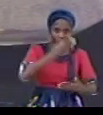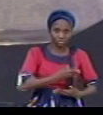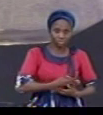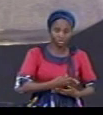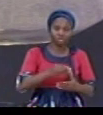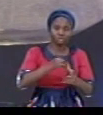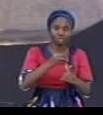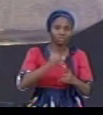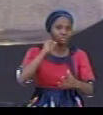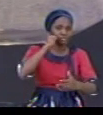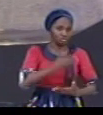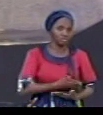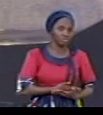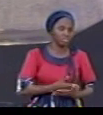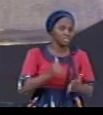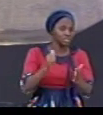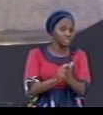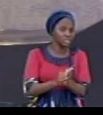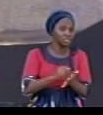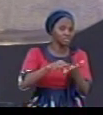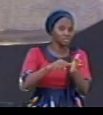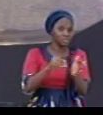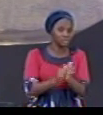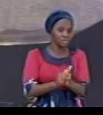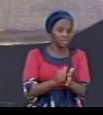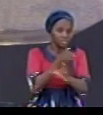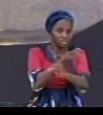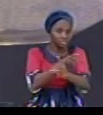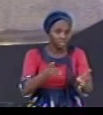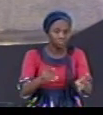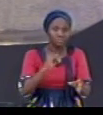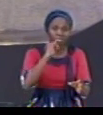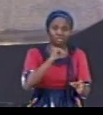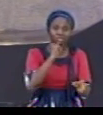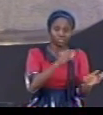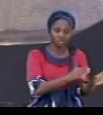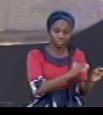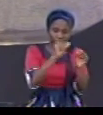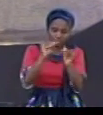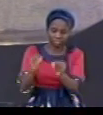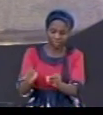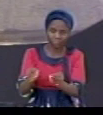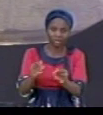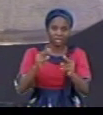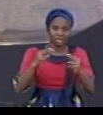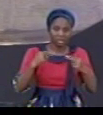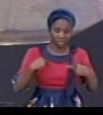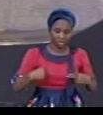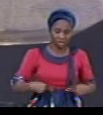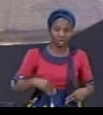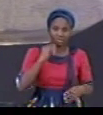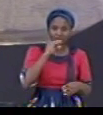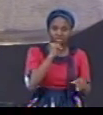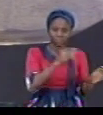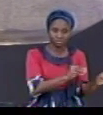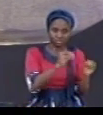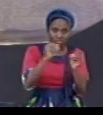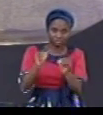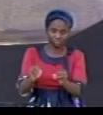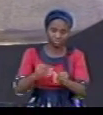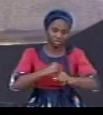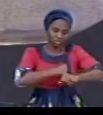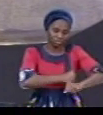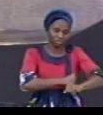that deliverance is not transferable. Health is not transferable. Protection is